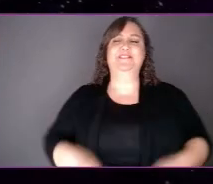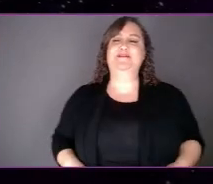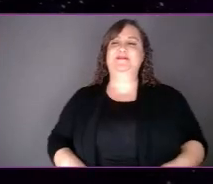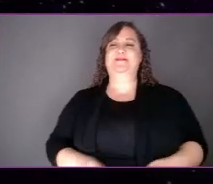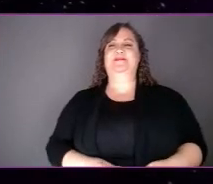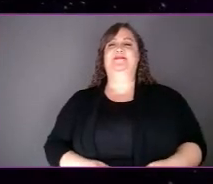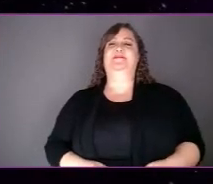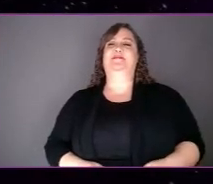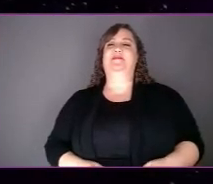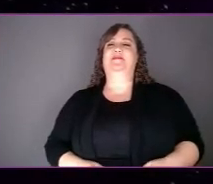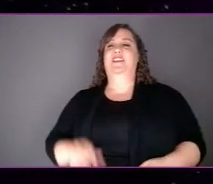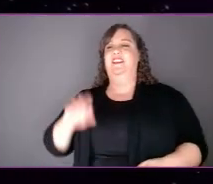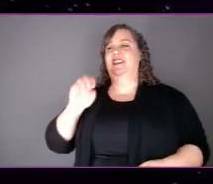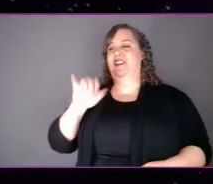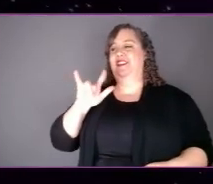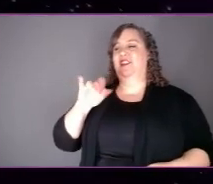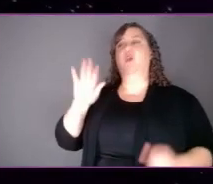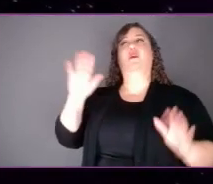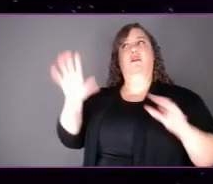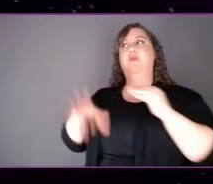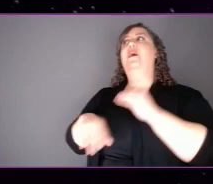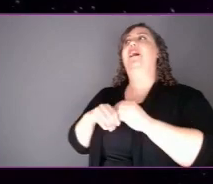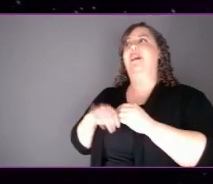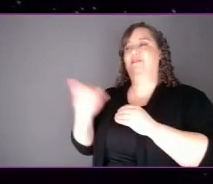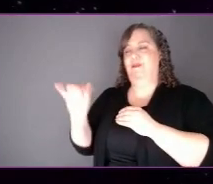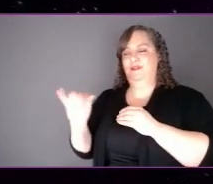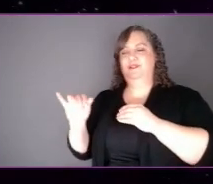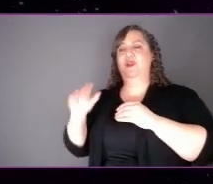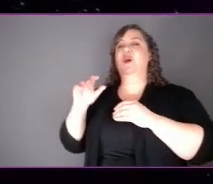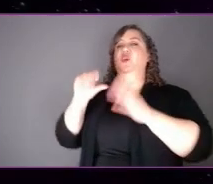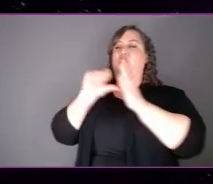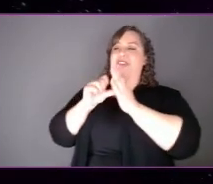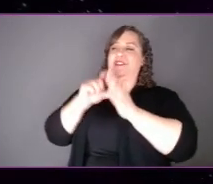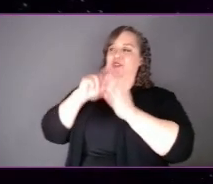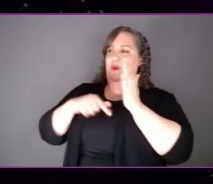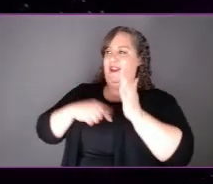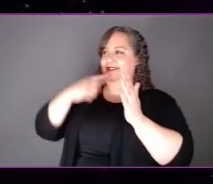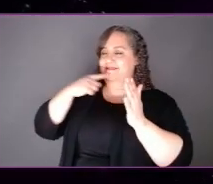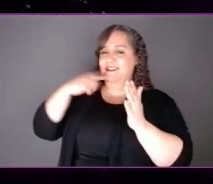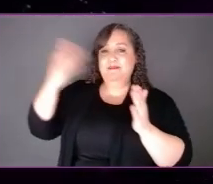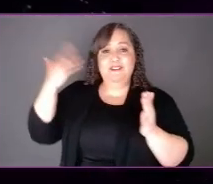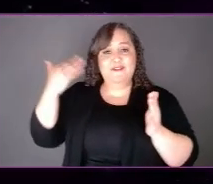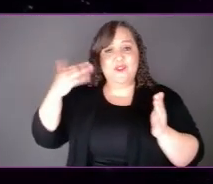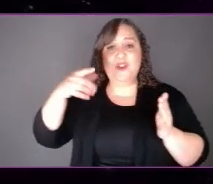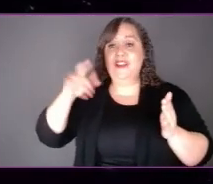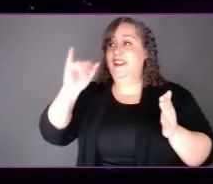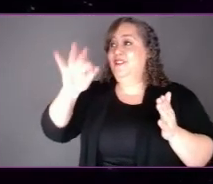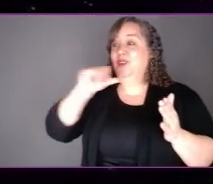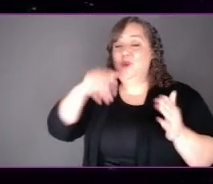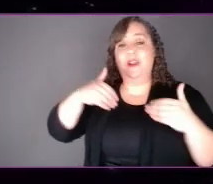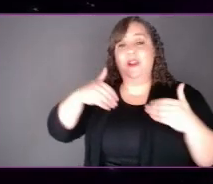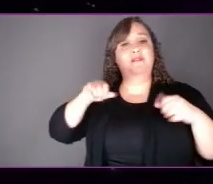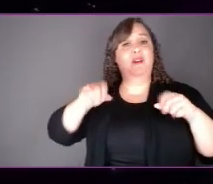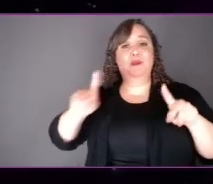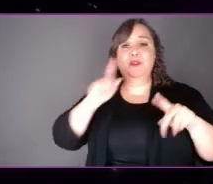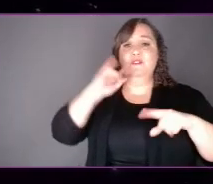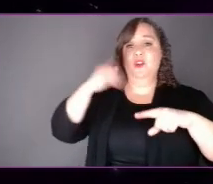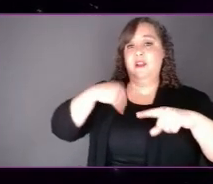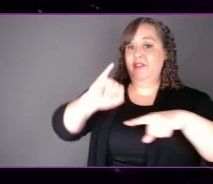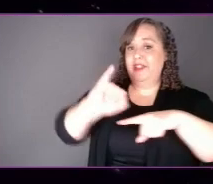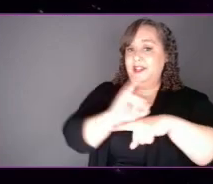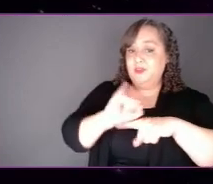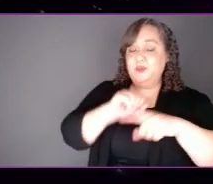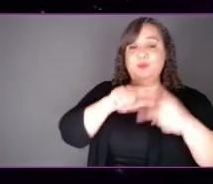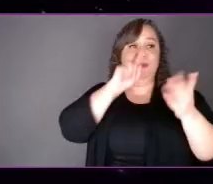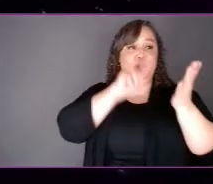That's right. And I'll add to that too, highlighting what I said earlier, go if you don't have the chance of having internships or research or,